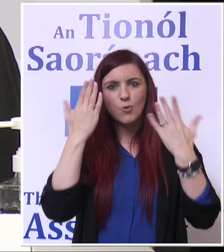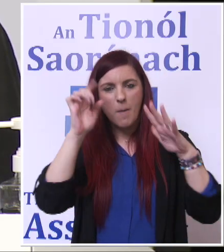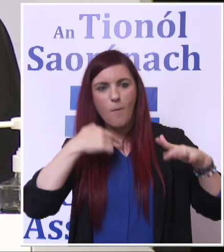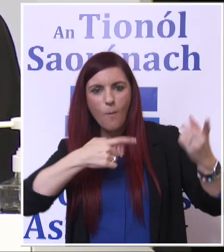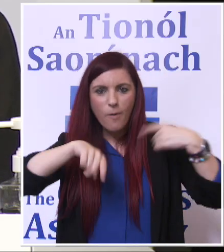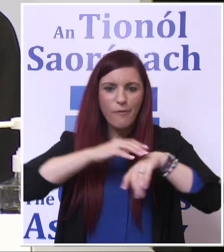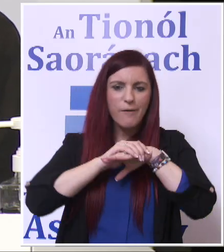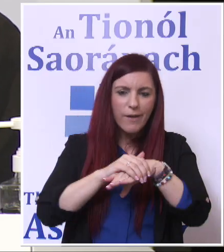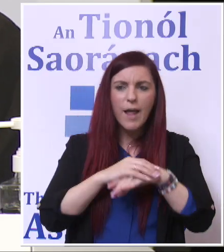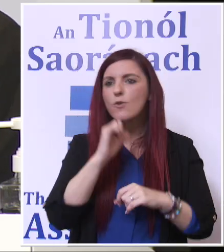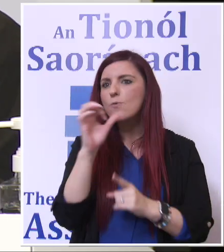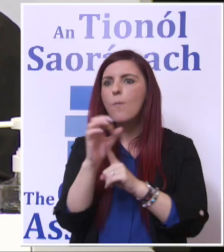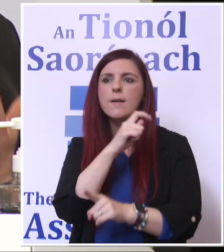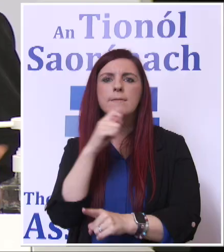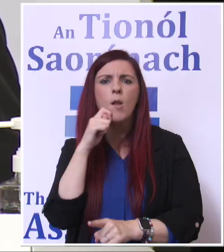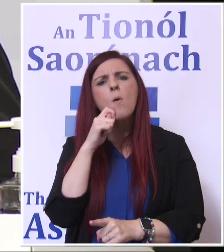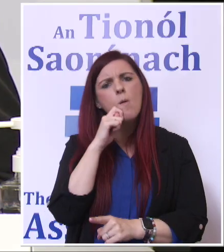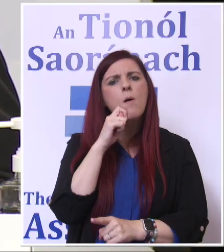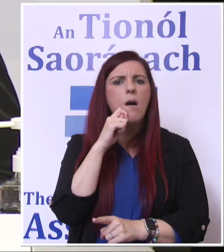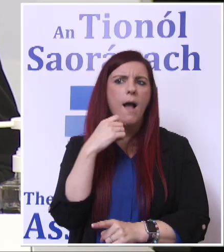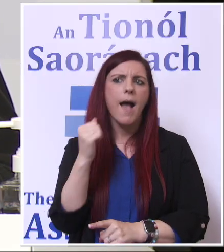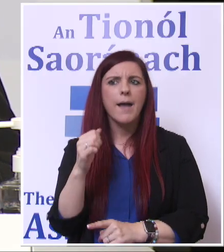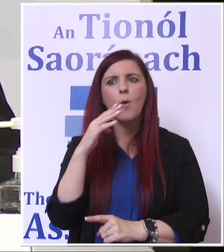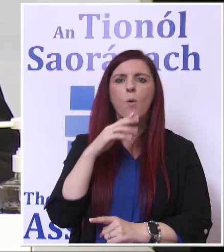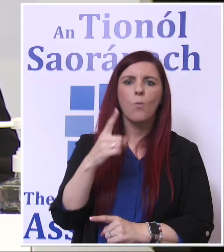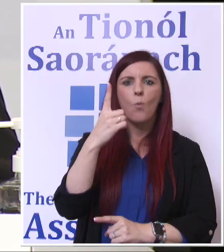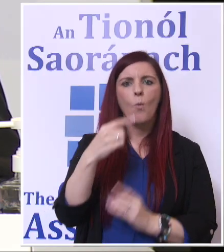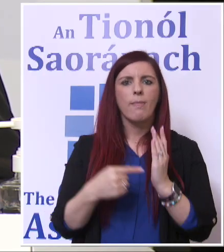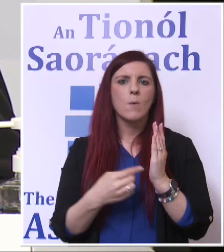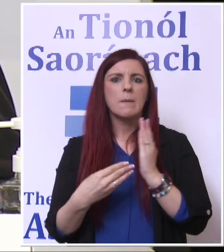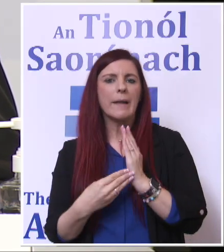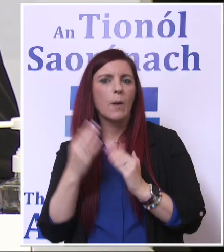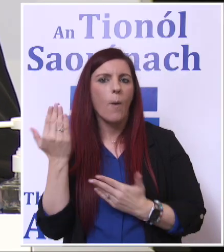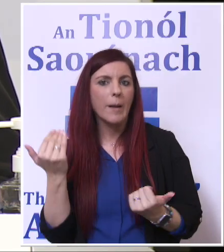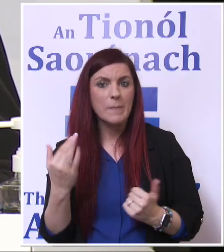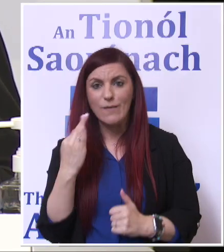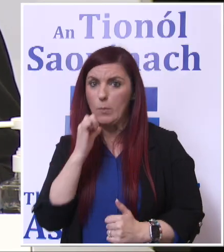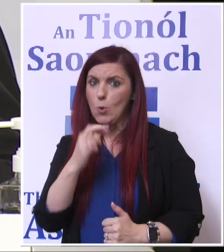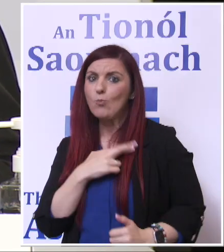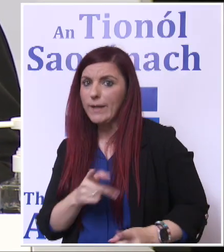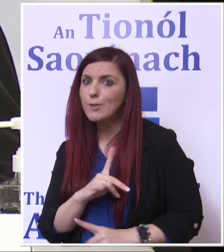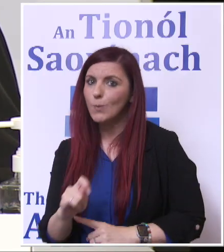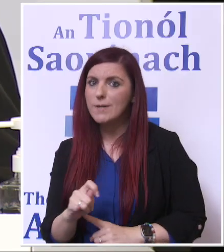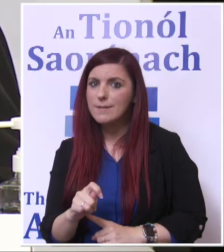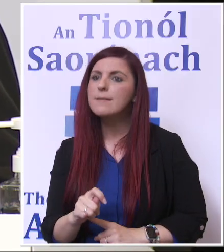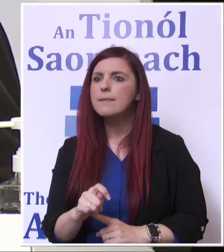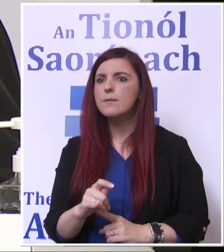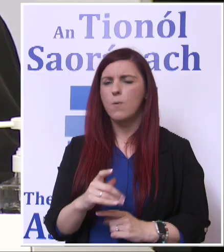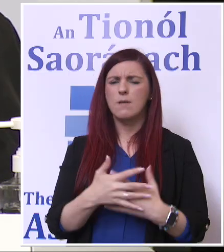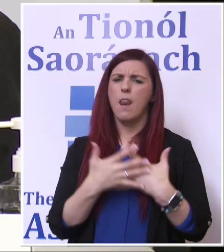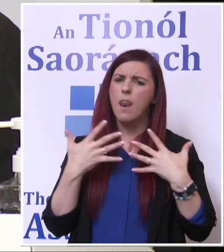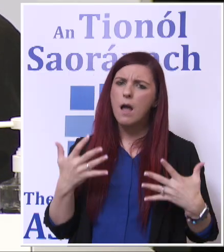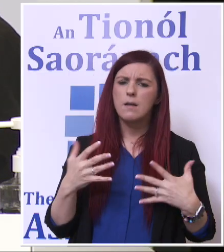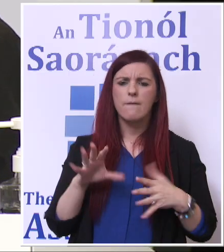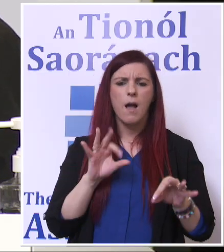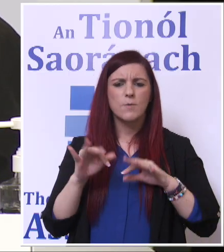are. There's no point in saying that we do the Céad Míle Fáilte if we don't actually do it. So I think there's major potential there,